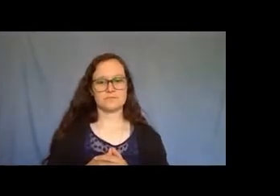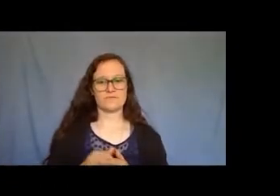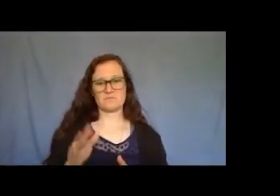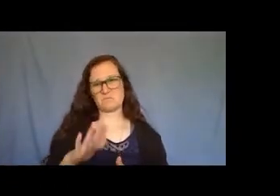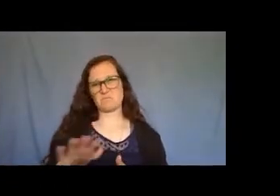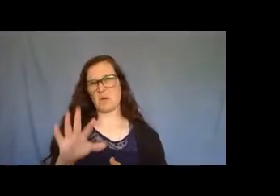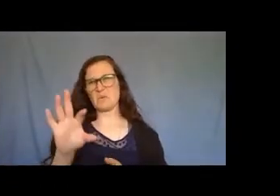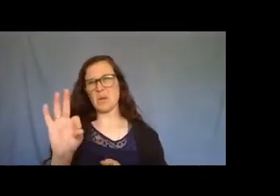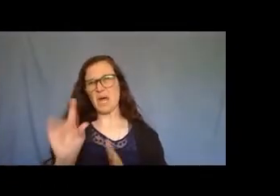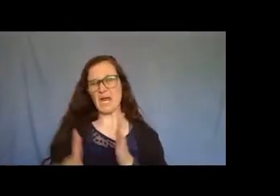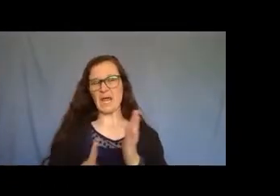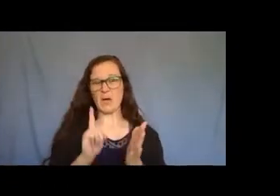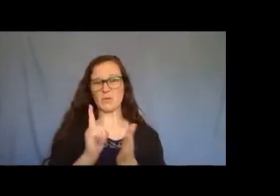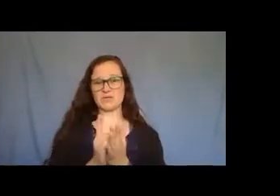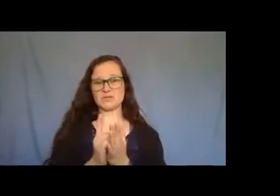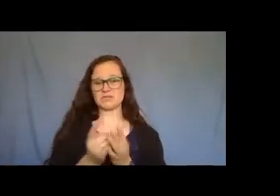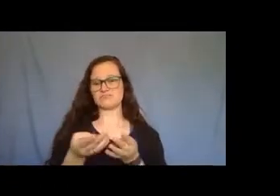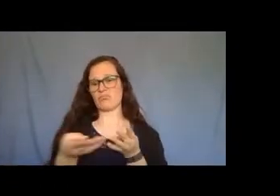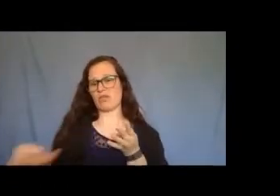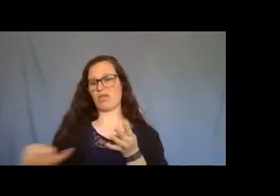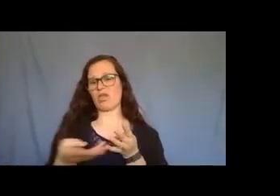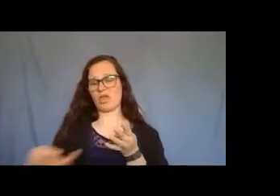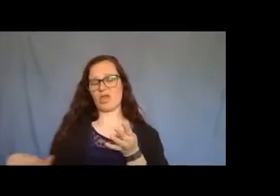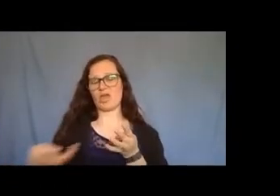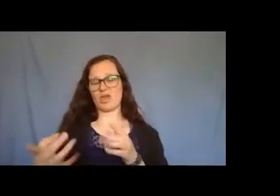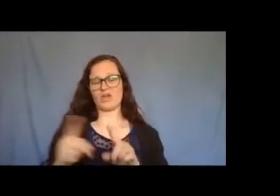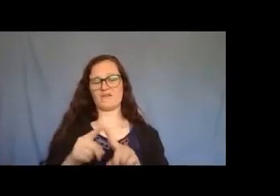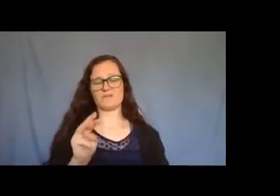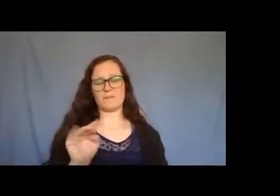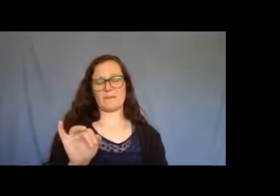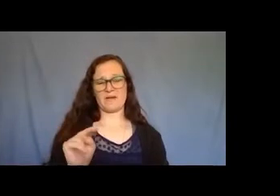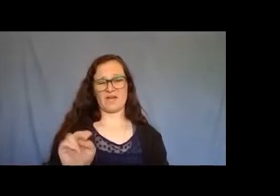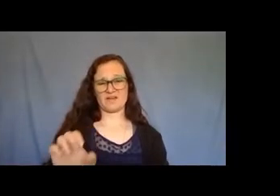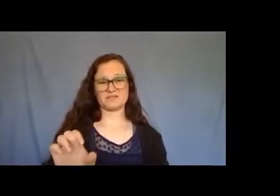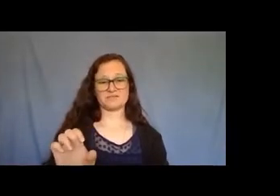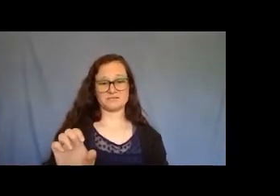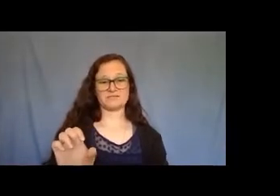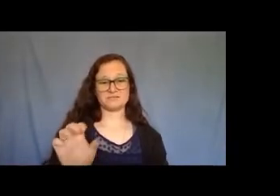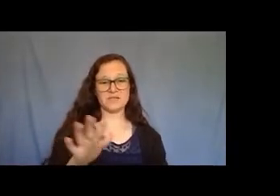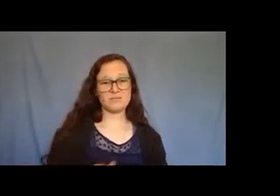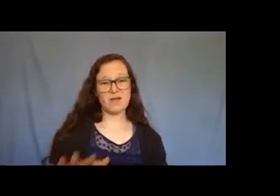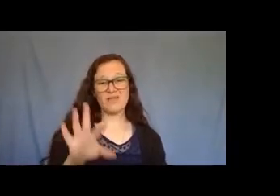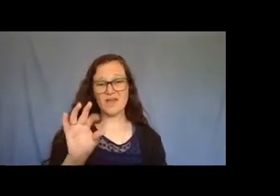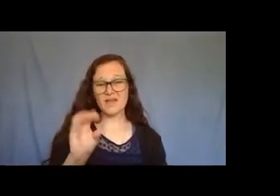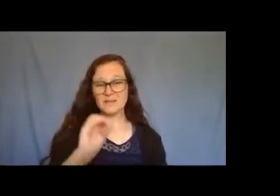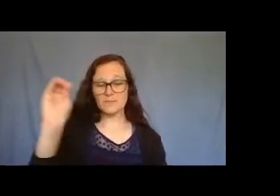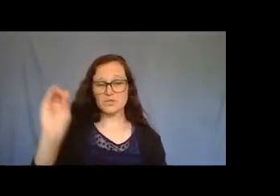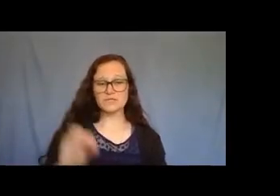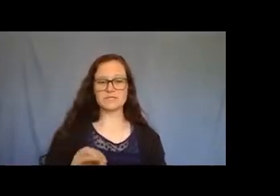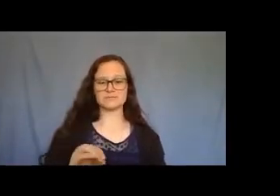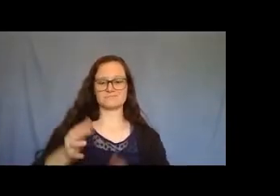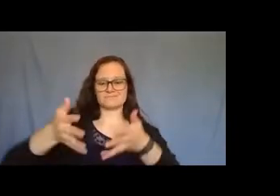the release. And approximately 90% of that solid metal load settled in the Animas